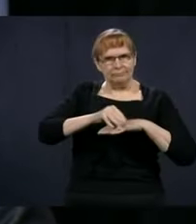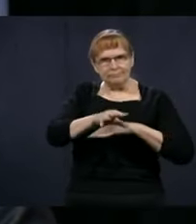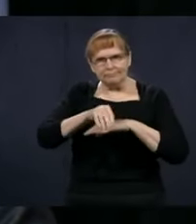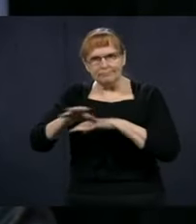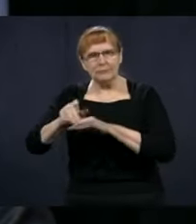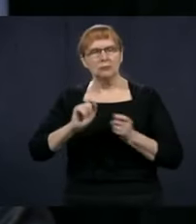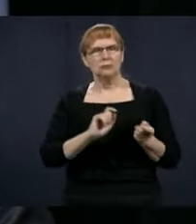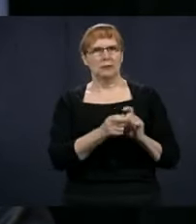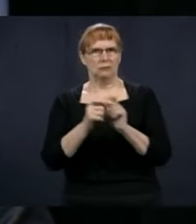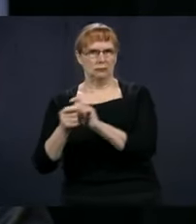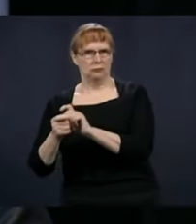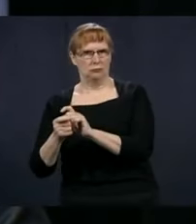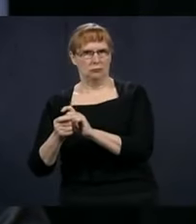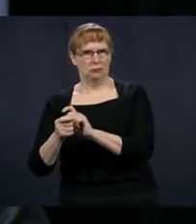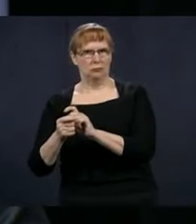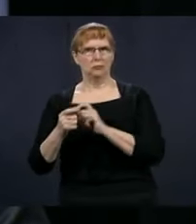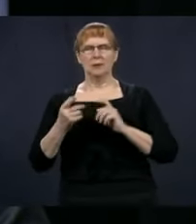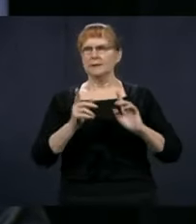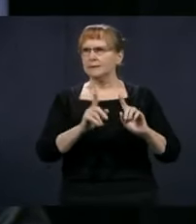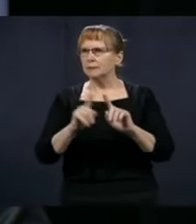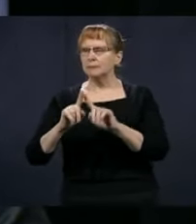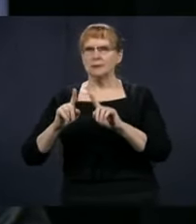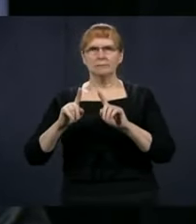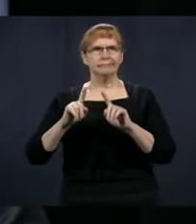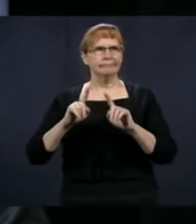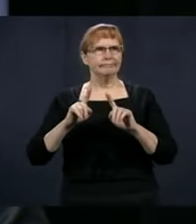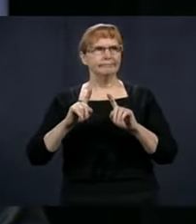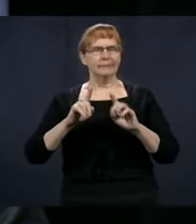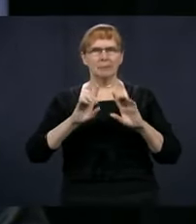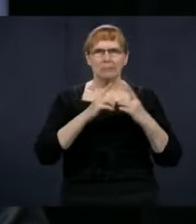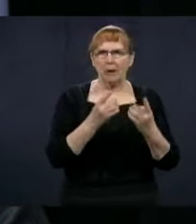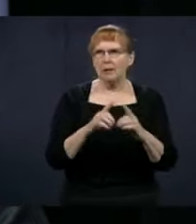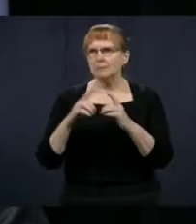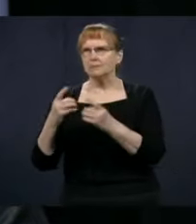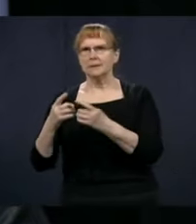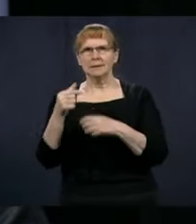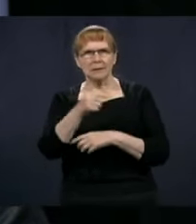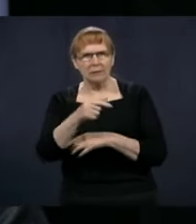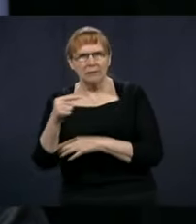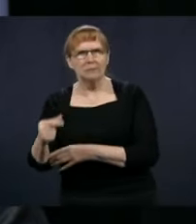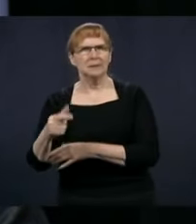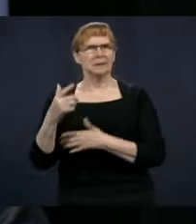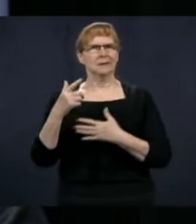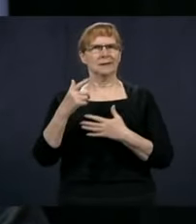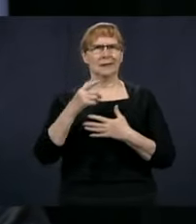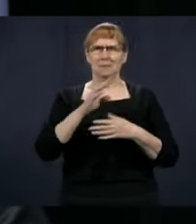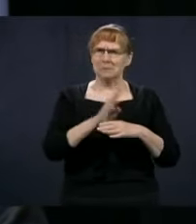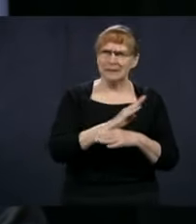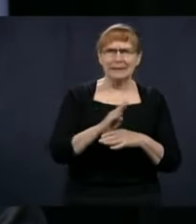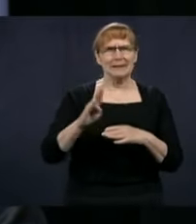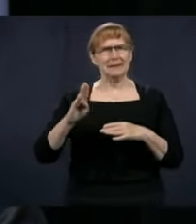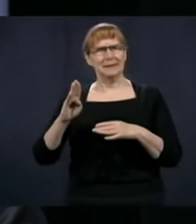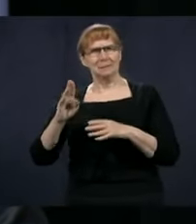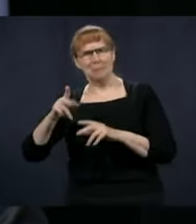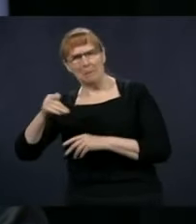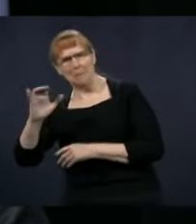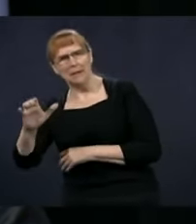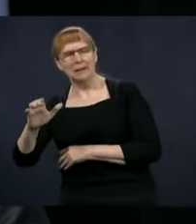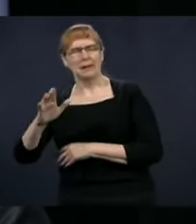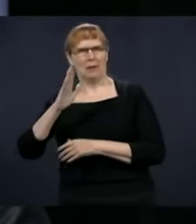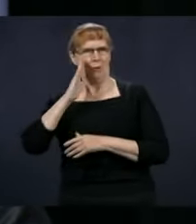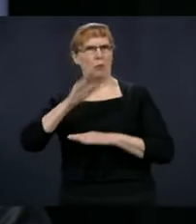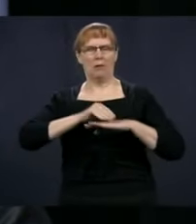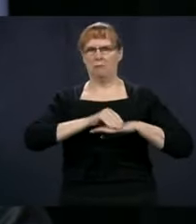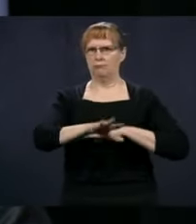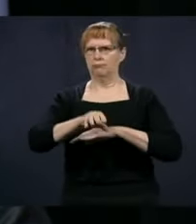sectors. So it's too soon at this point to give you more details, but I want results.